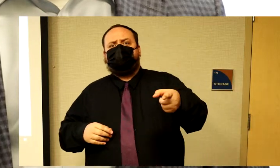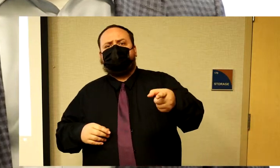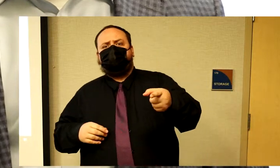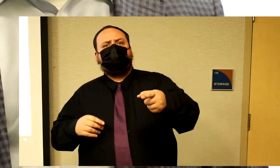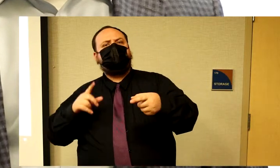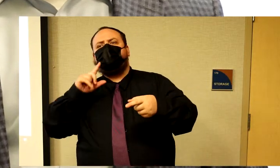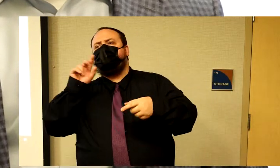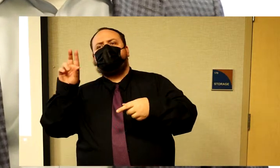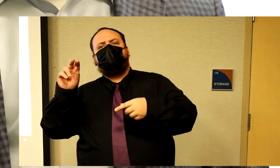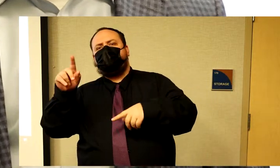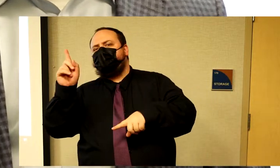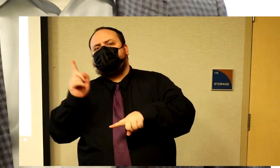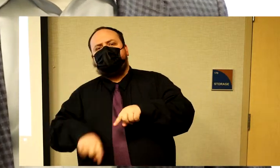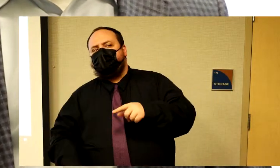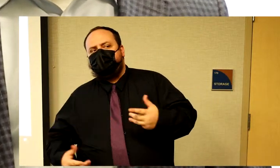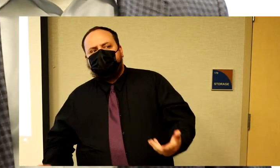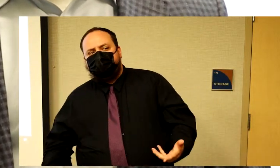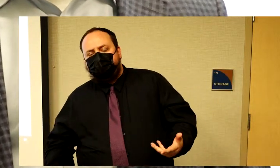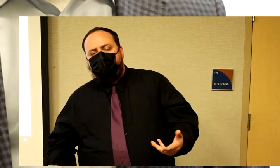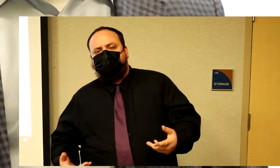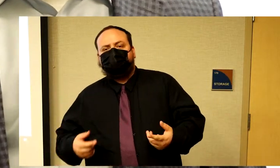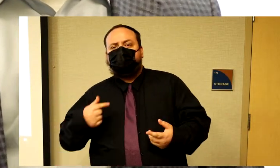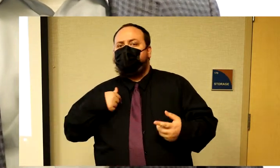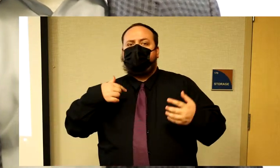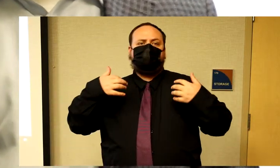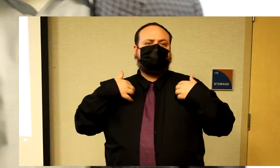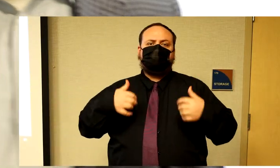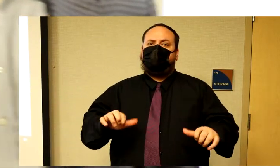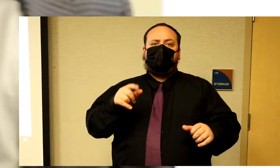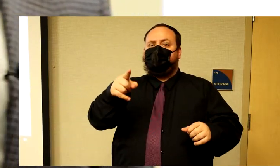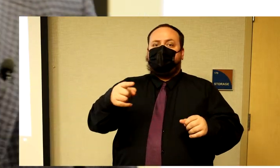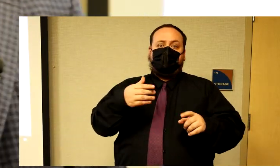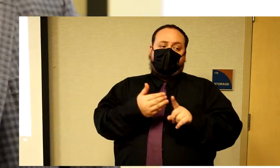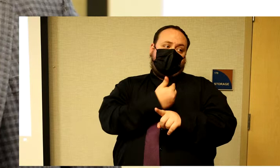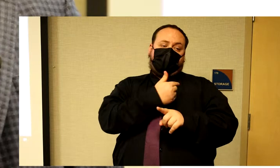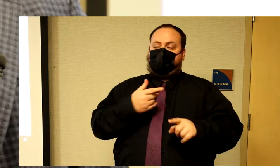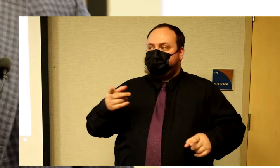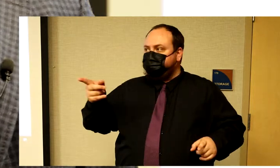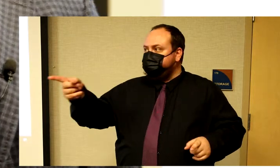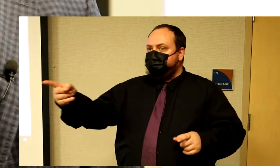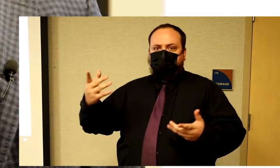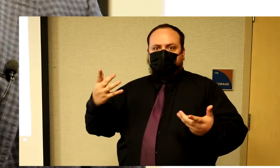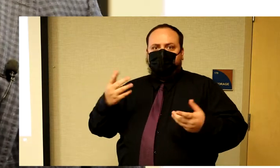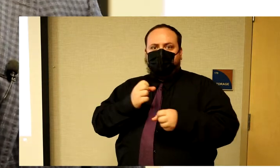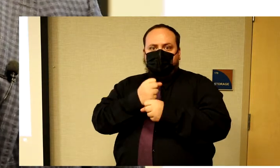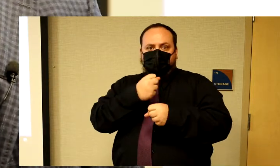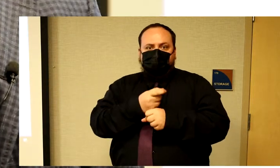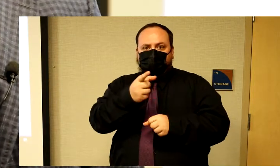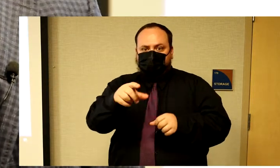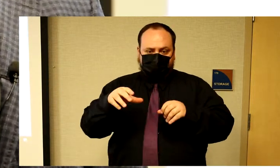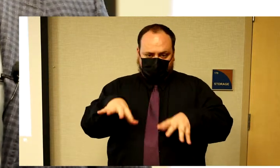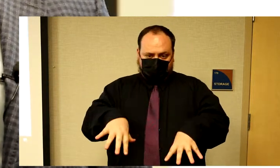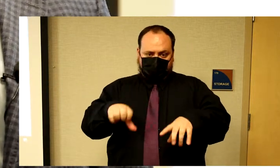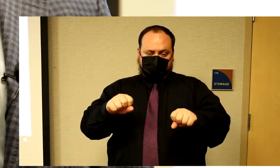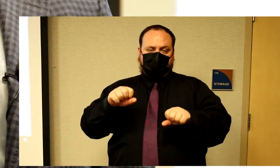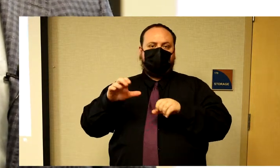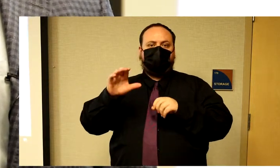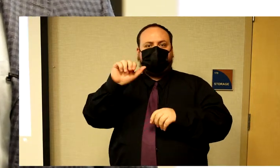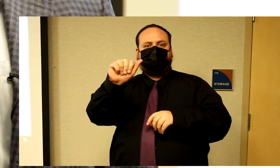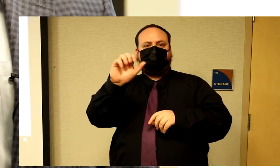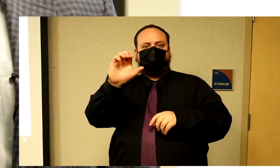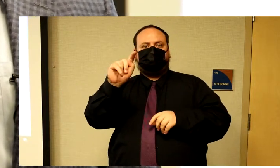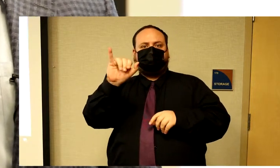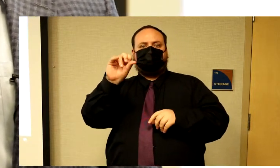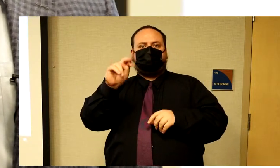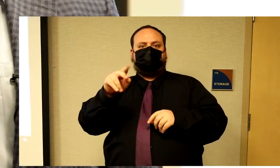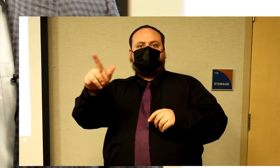No. Not really. Okay. I don't want you to inadvertently get in a situation where you're taking action when we haven't put